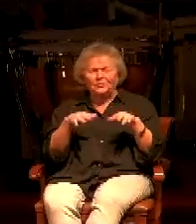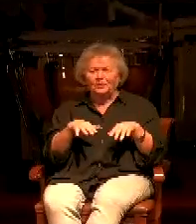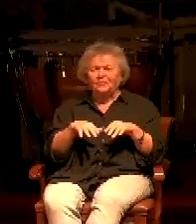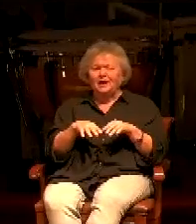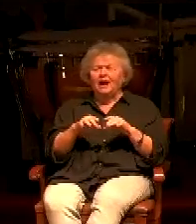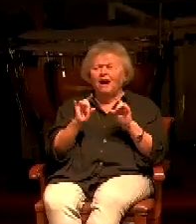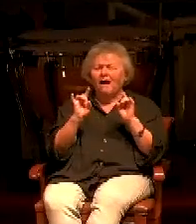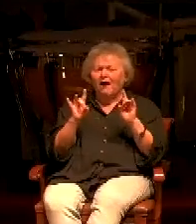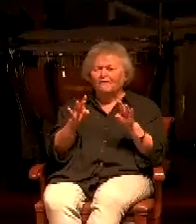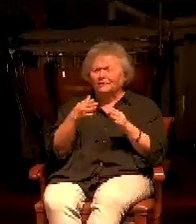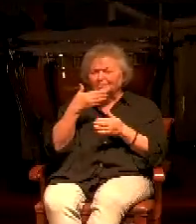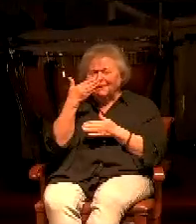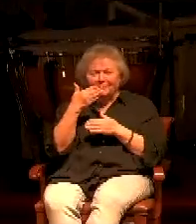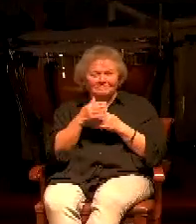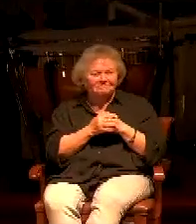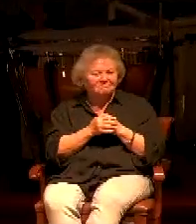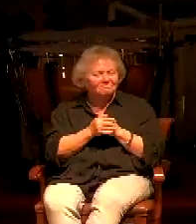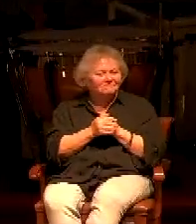disgusting.